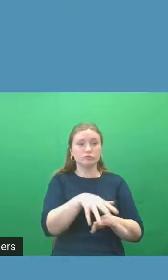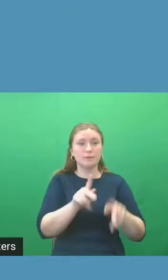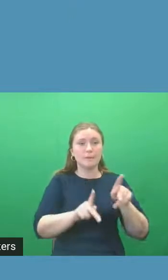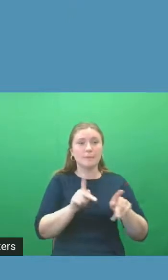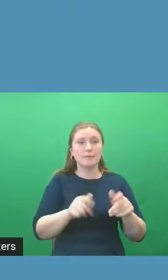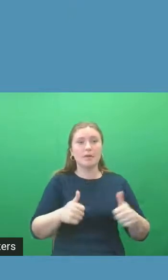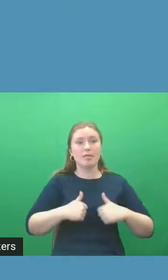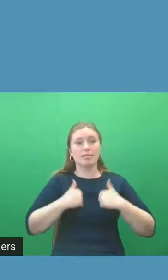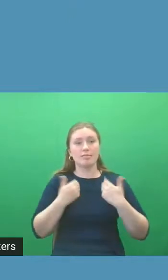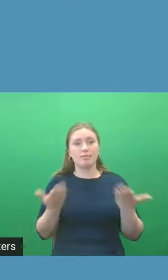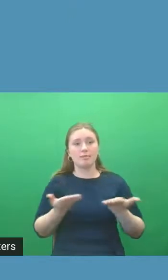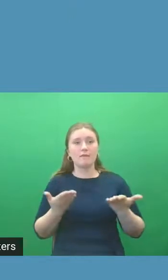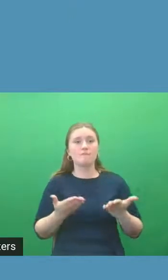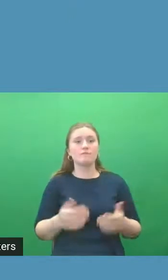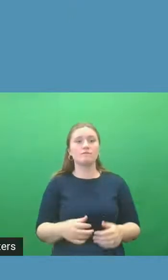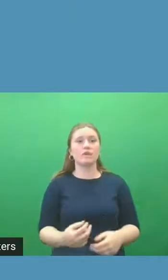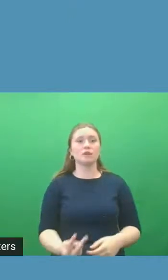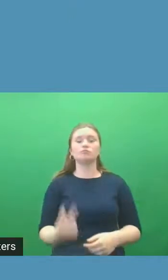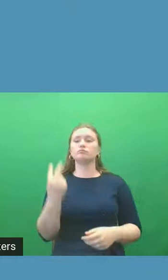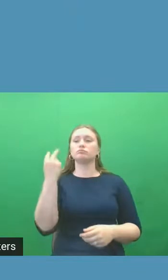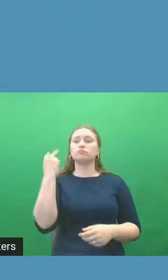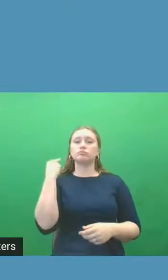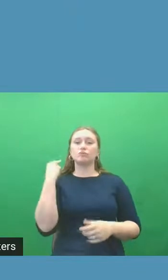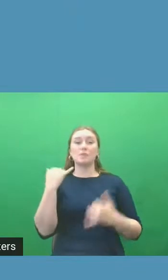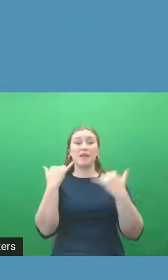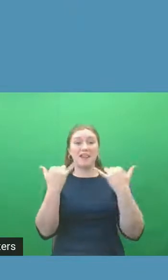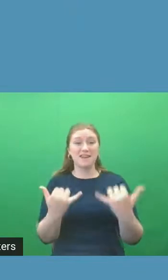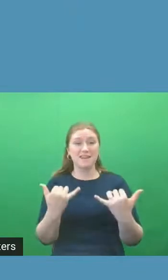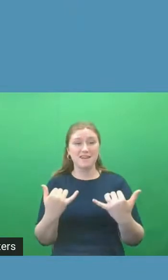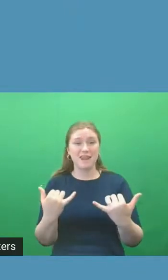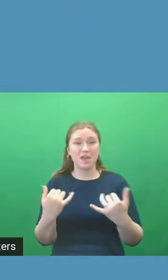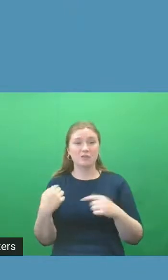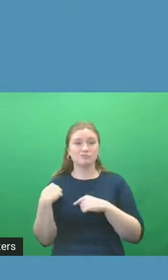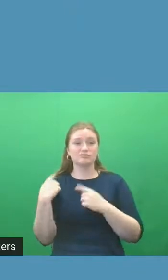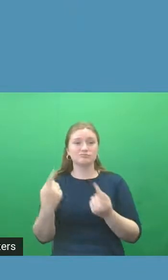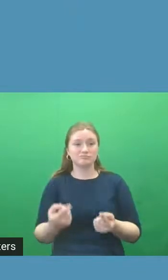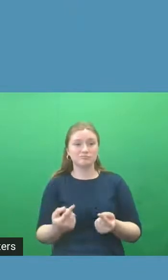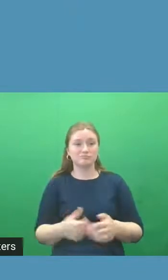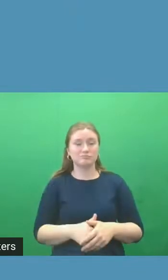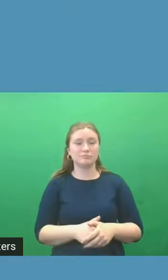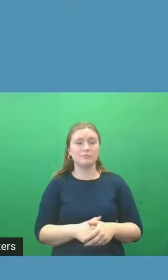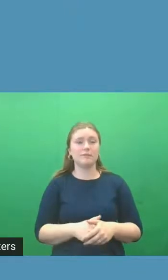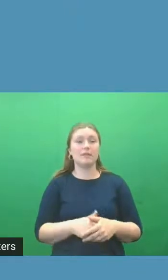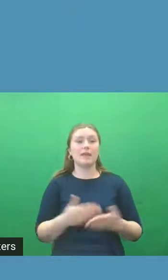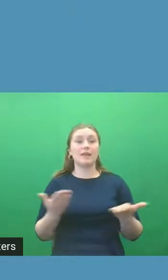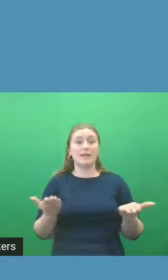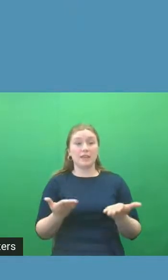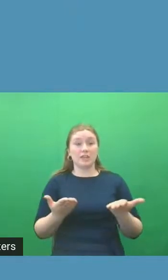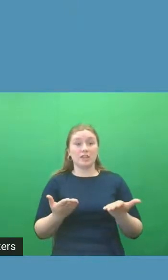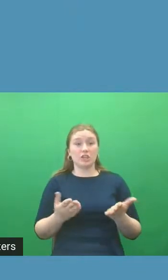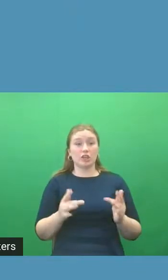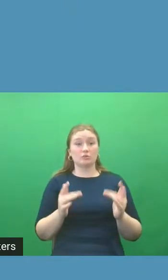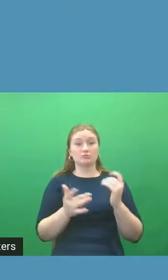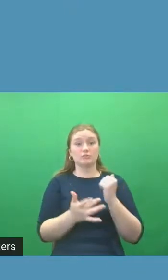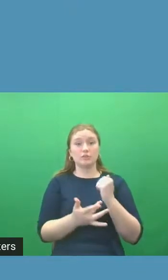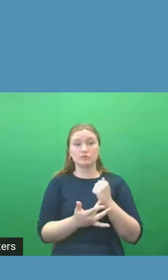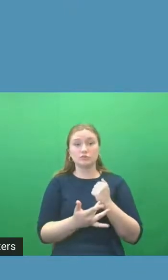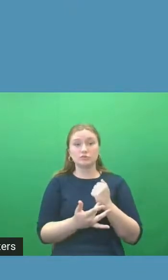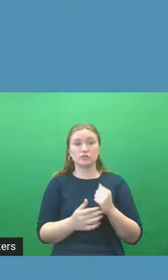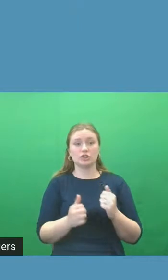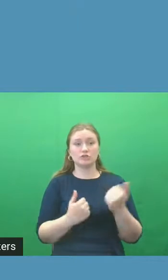both past and present, as well as future generations. We, the Digital Empowerment Project team, recognize that